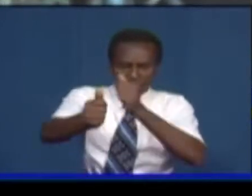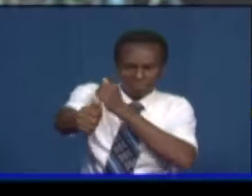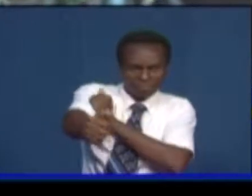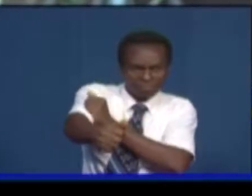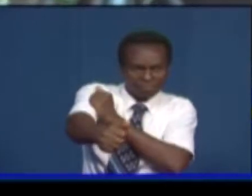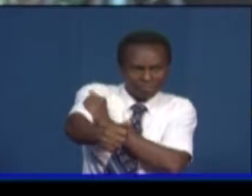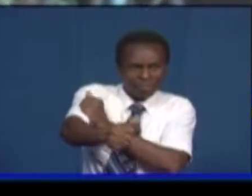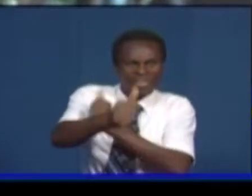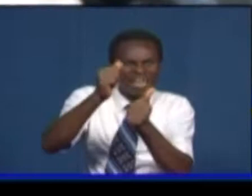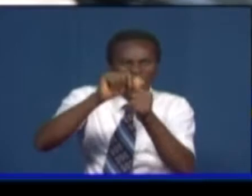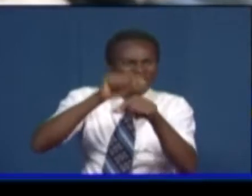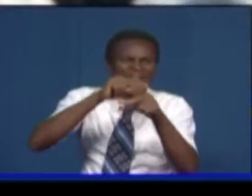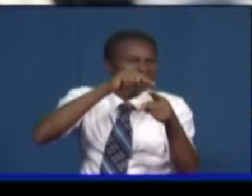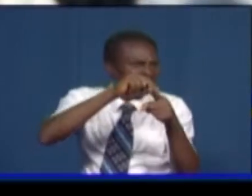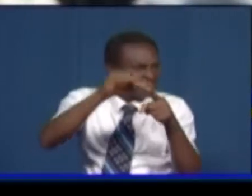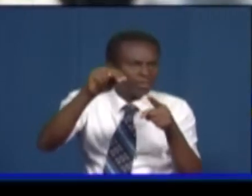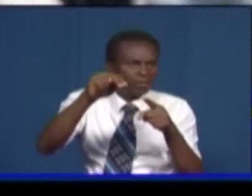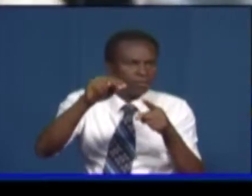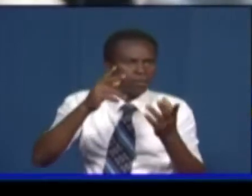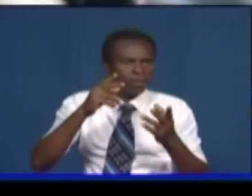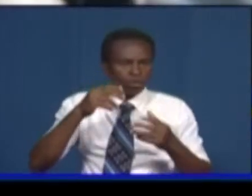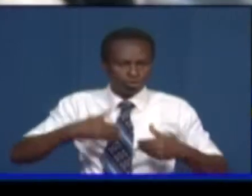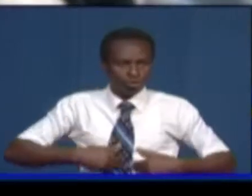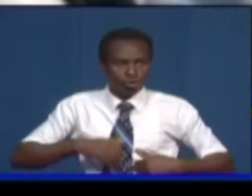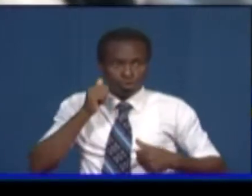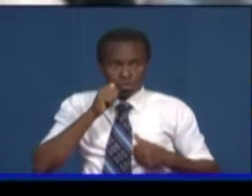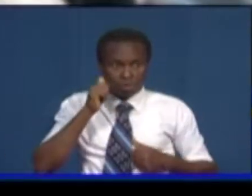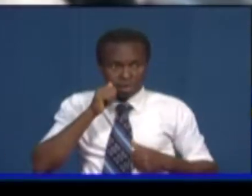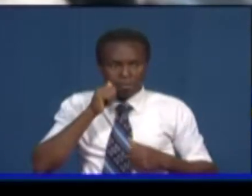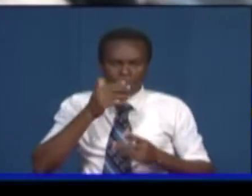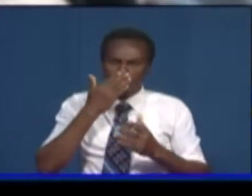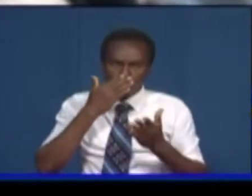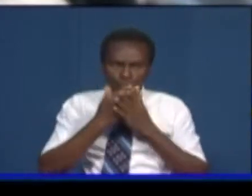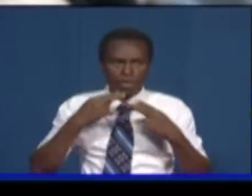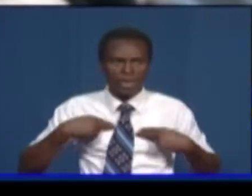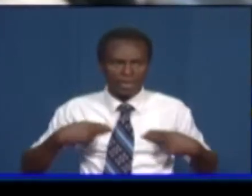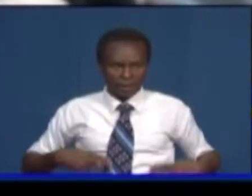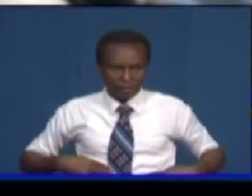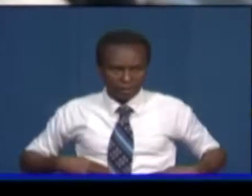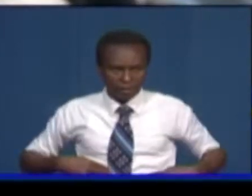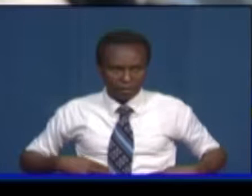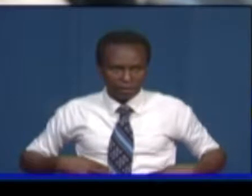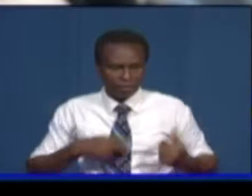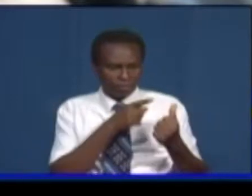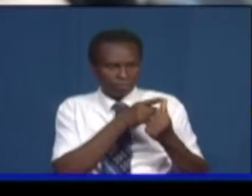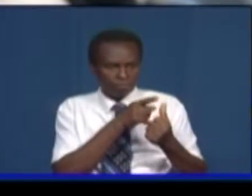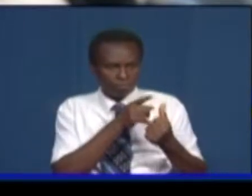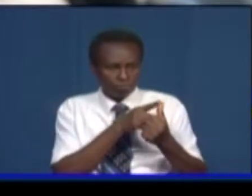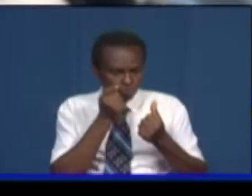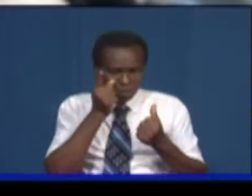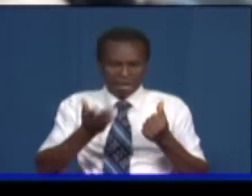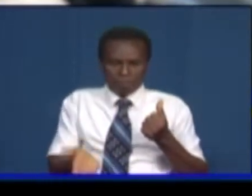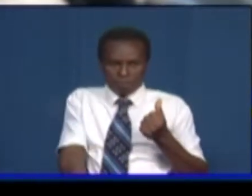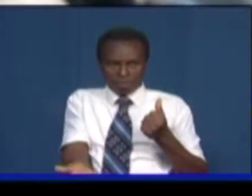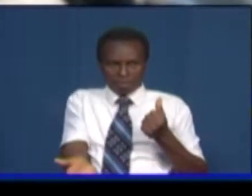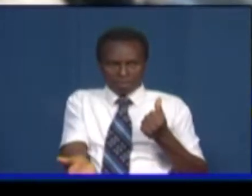sure you are neat, that's it. The adolescent should maintain good hygiene by, one, when you wake up in the morning,